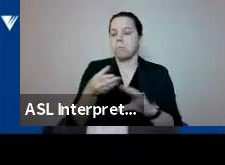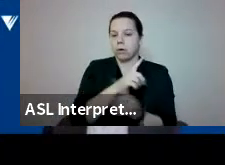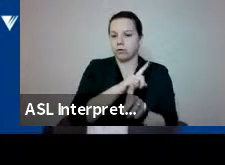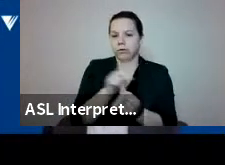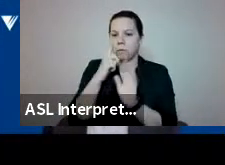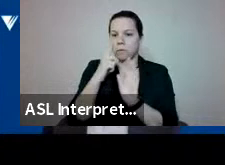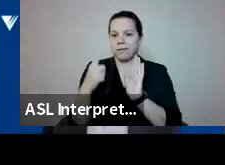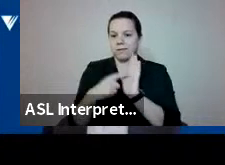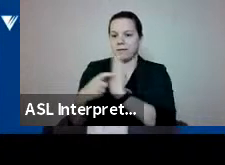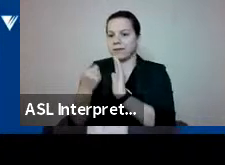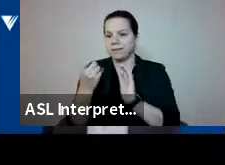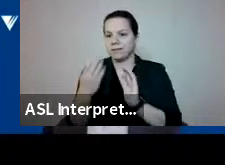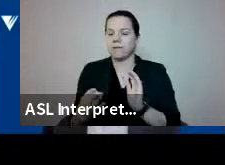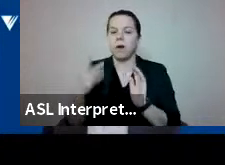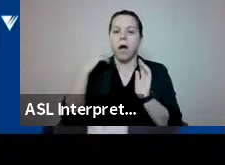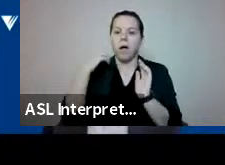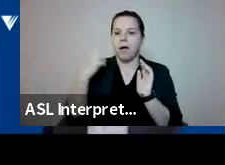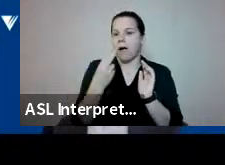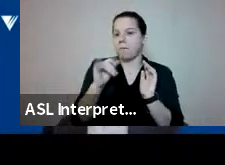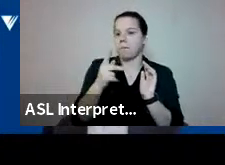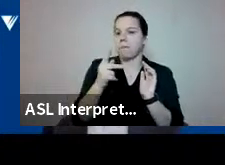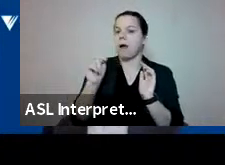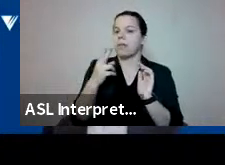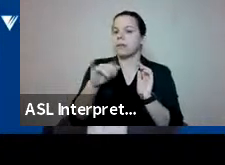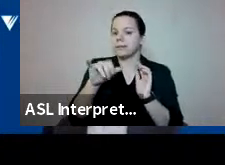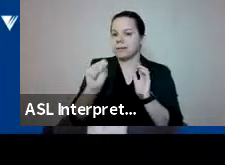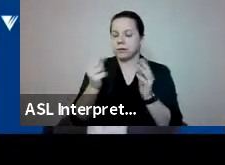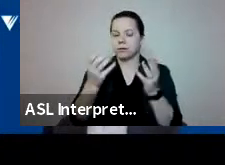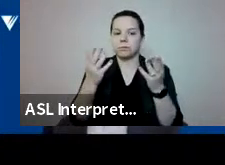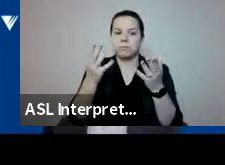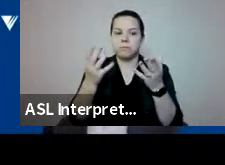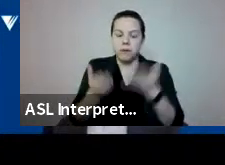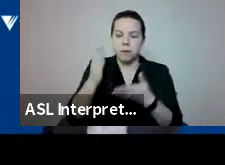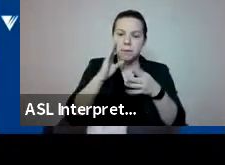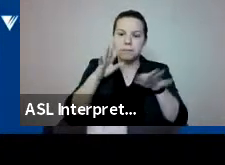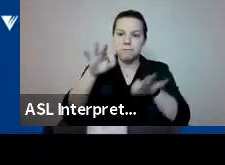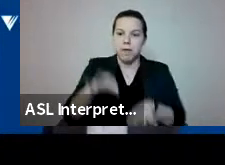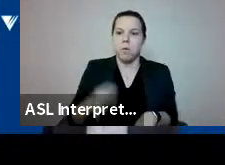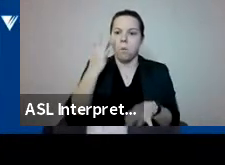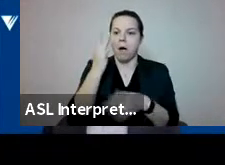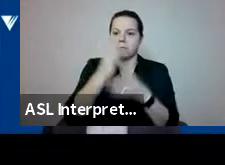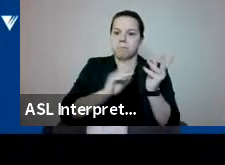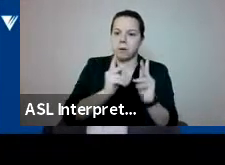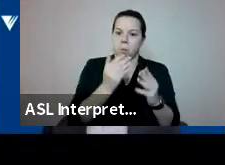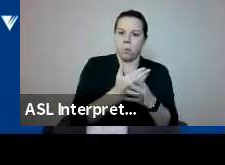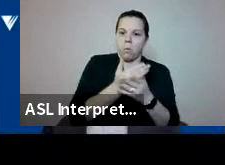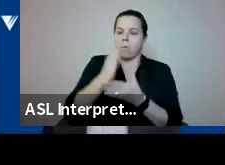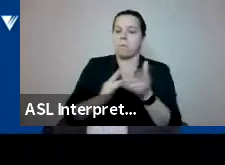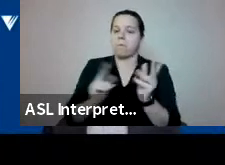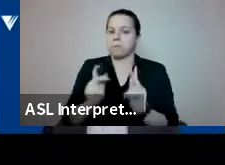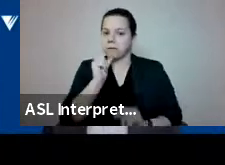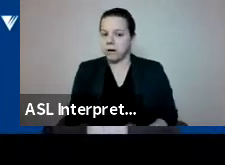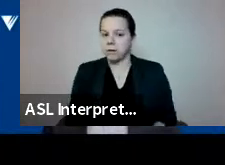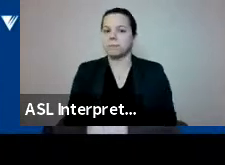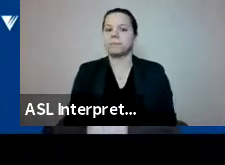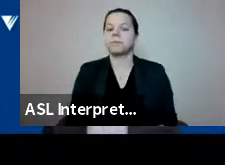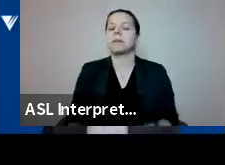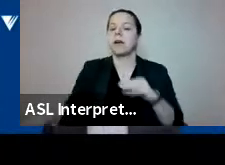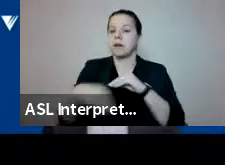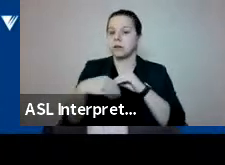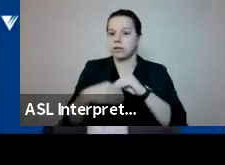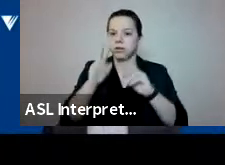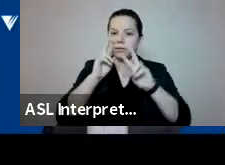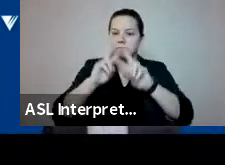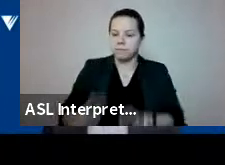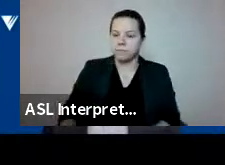identified several hypotheses that could possibly help explain differences in annoyance to aircraft noise. Additional analyses were performed to investigate whether